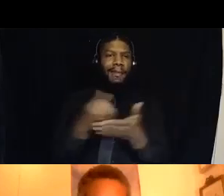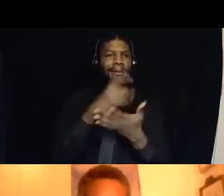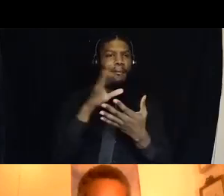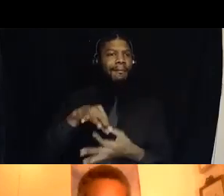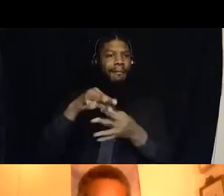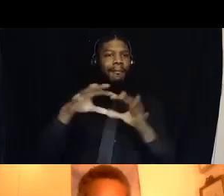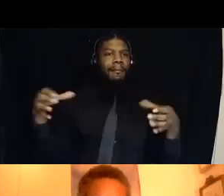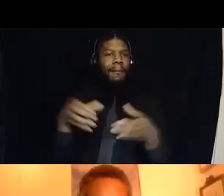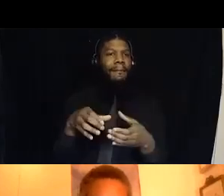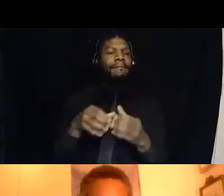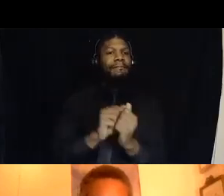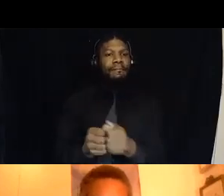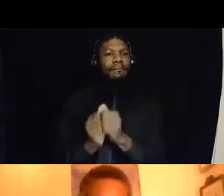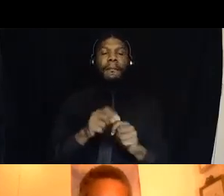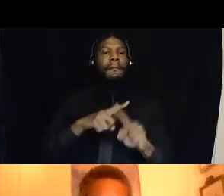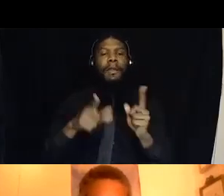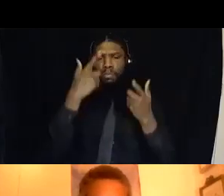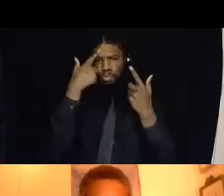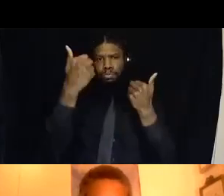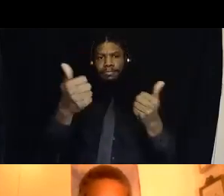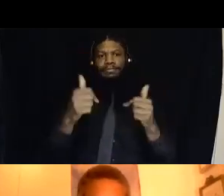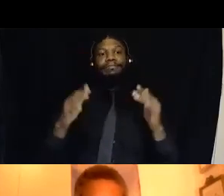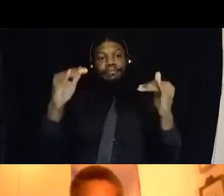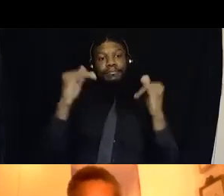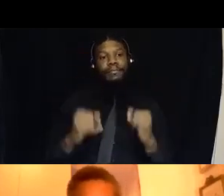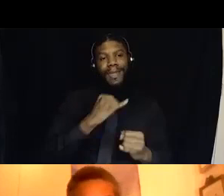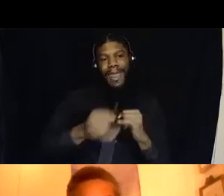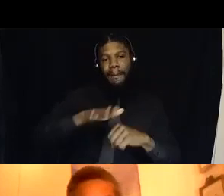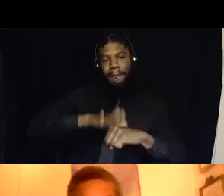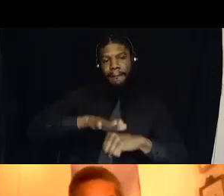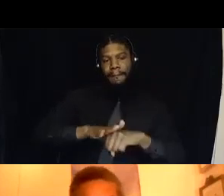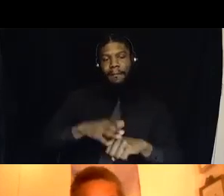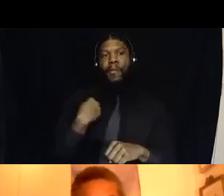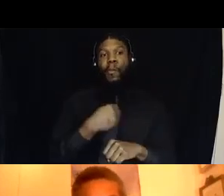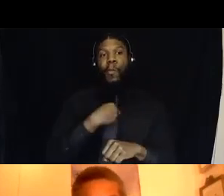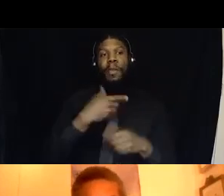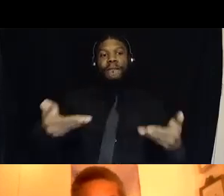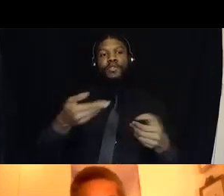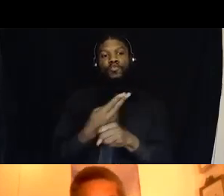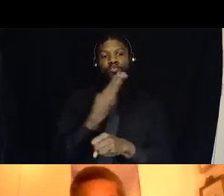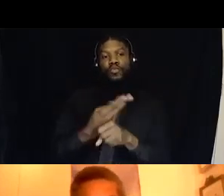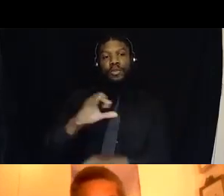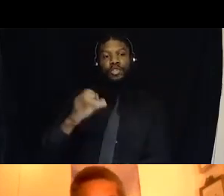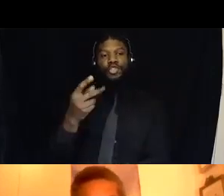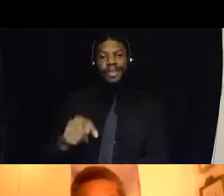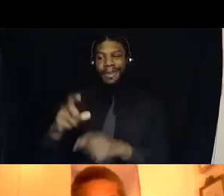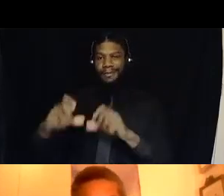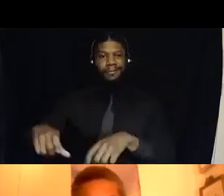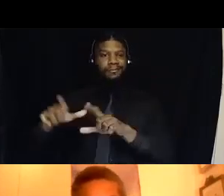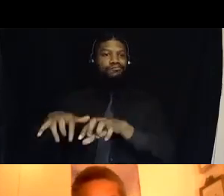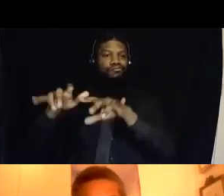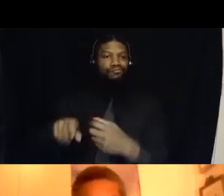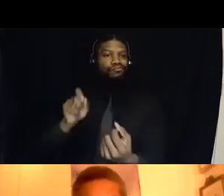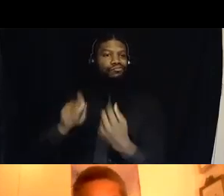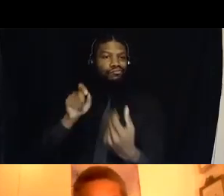what's best for you. And lastly, we invite you to use the chat to share thoughts, questions, and